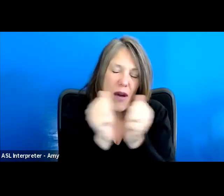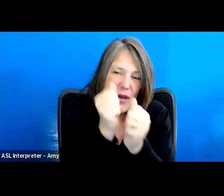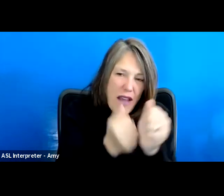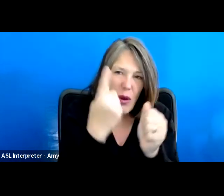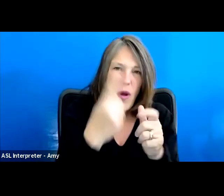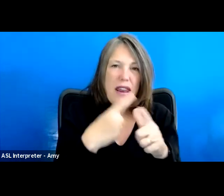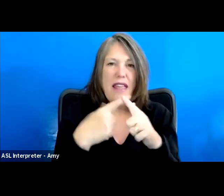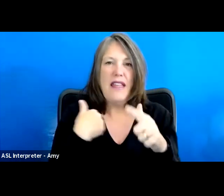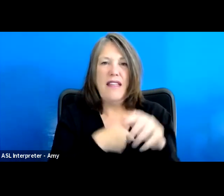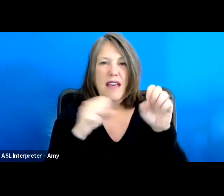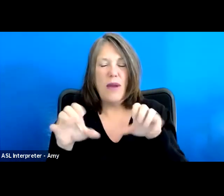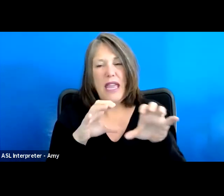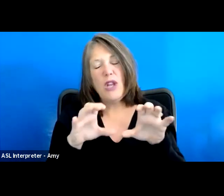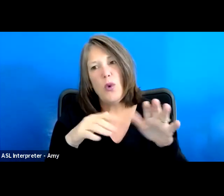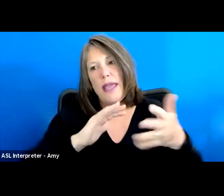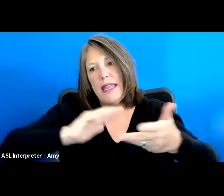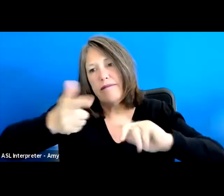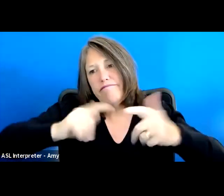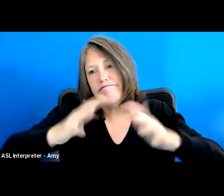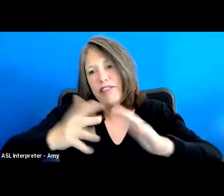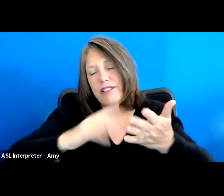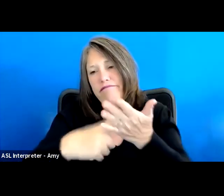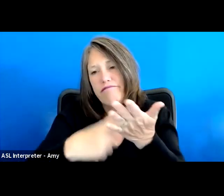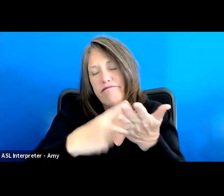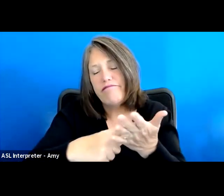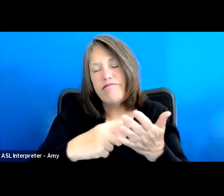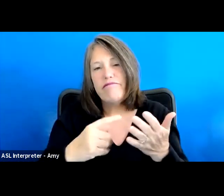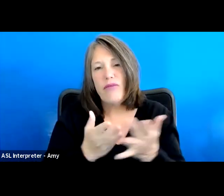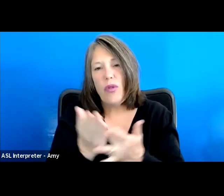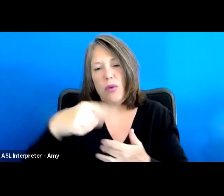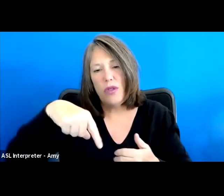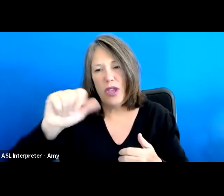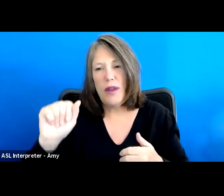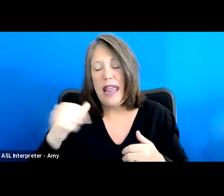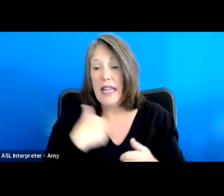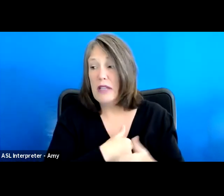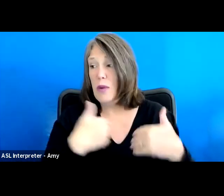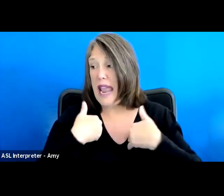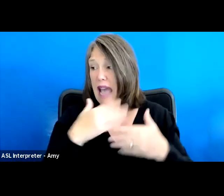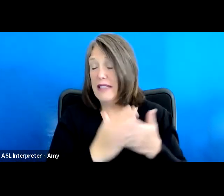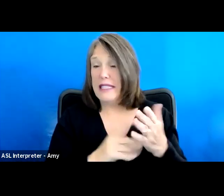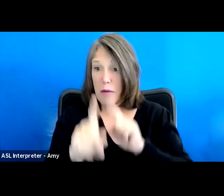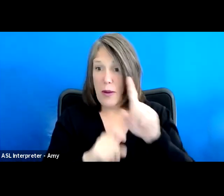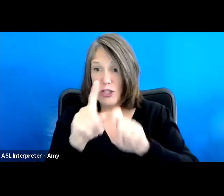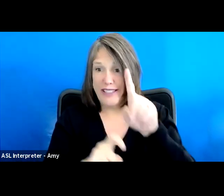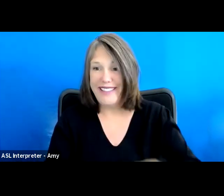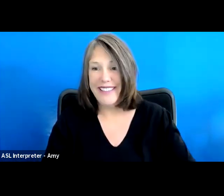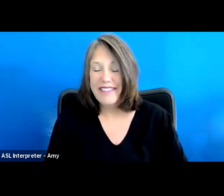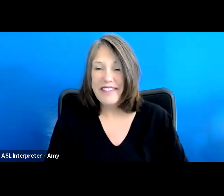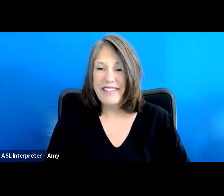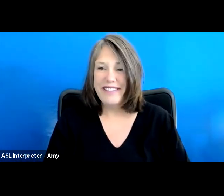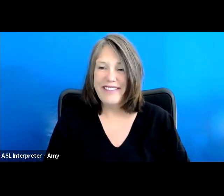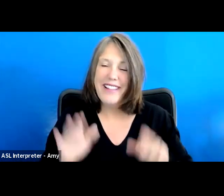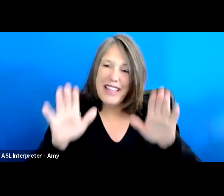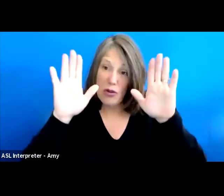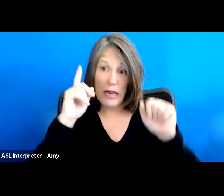can engage in kind of discussion and conversation through the Q&A because we do have some questions. That's great.